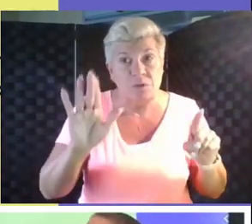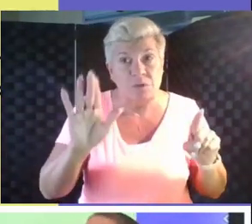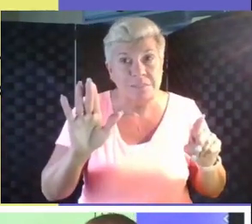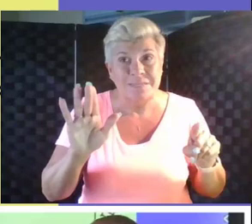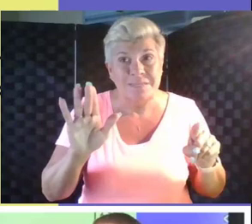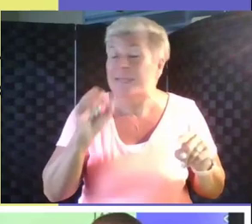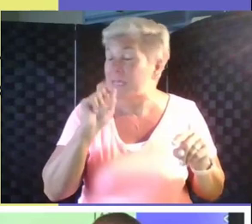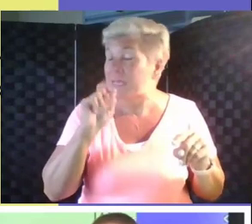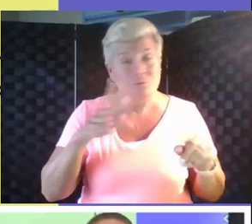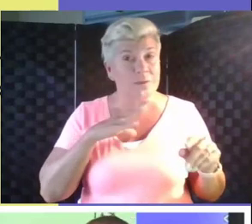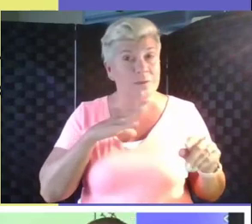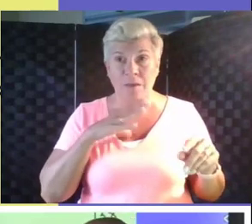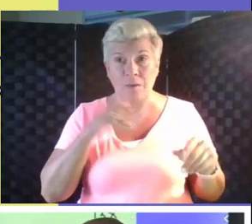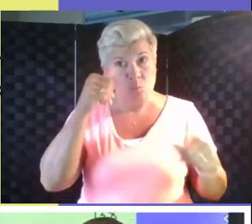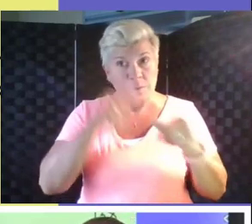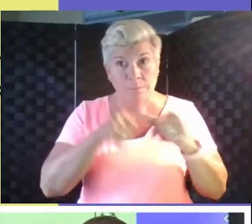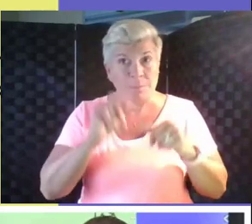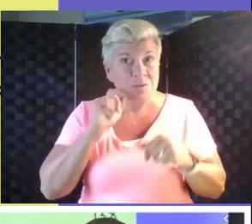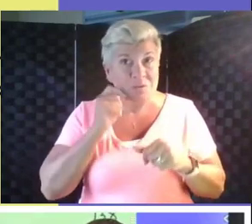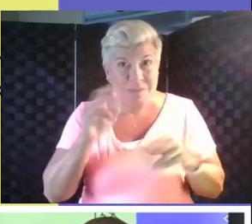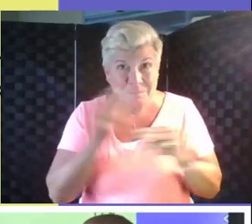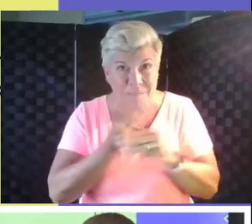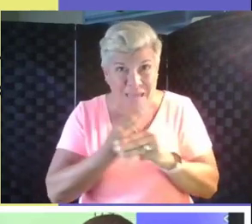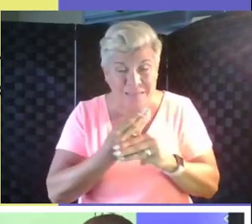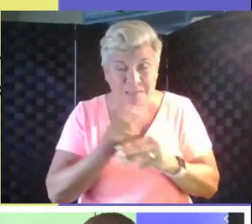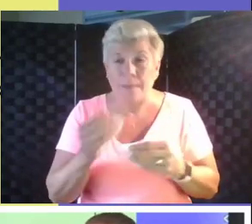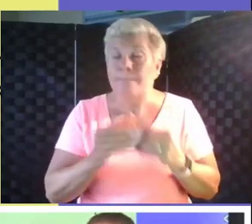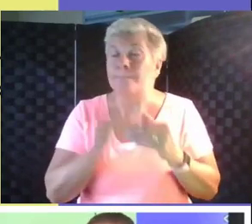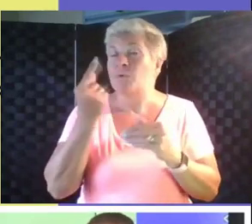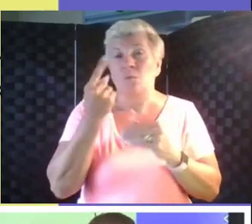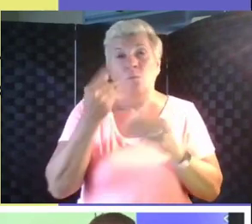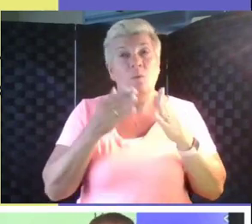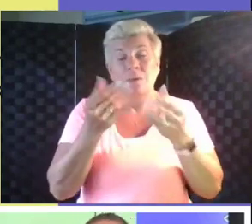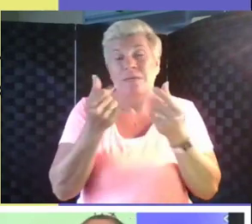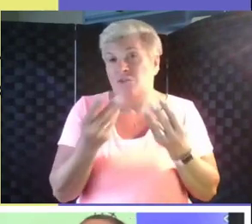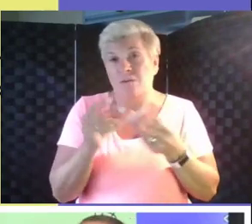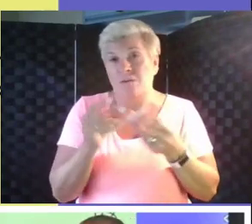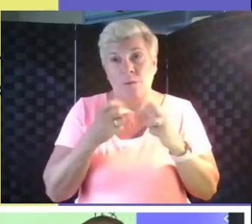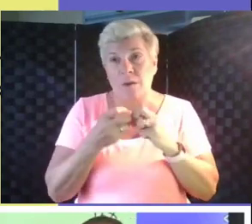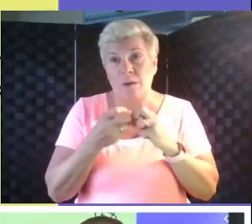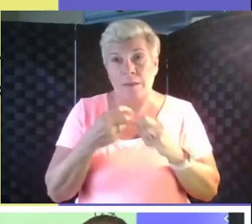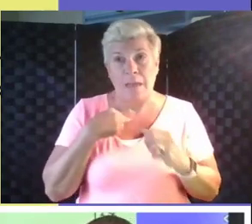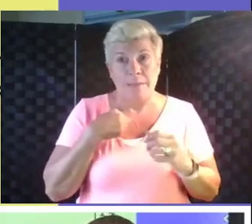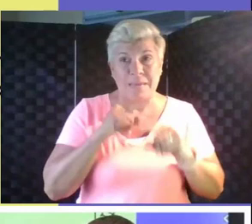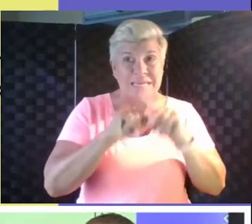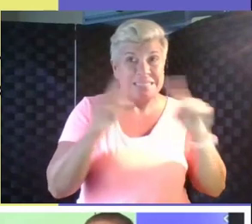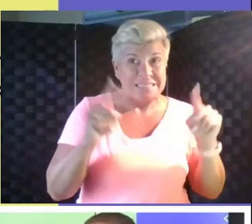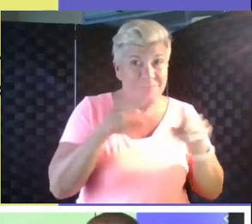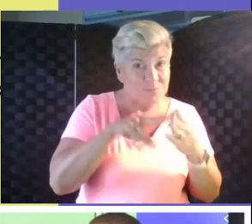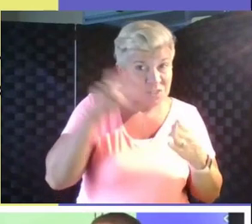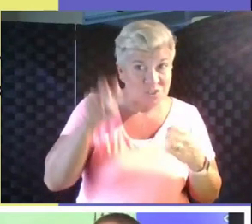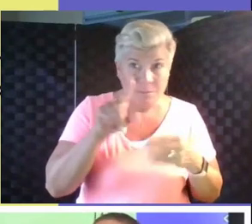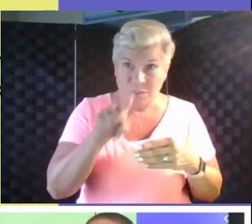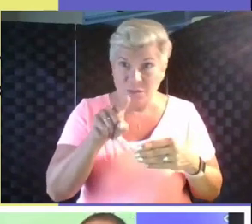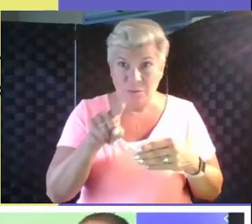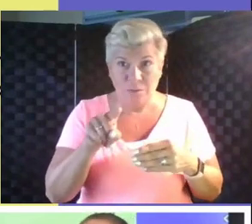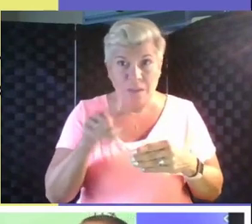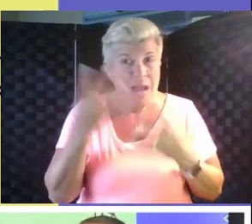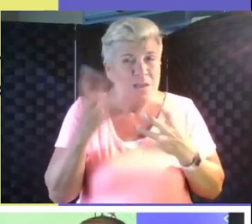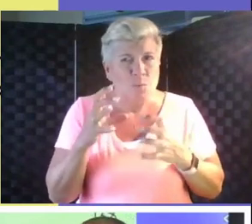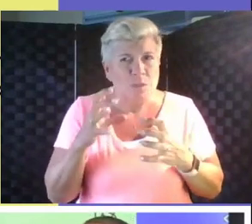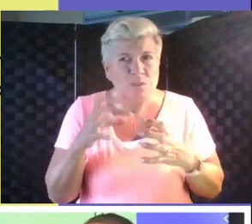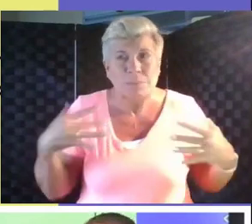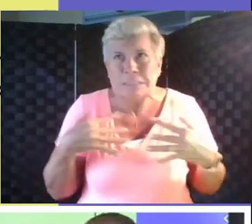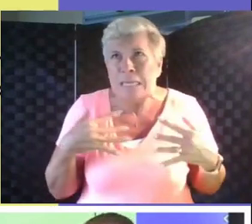you. That's okay. Remember, the cool thing about math is there's more than one way to solve the problem. So if I make a different jump than you do, I don't